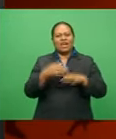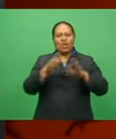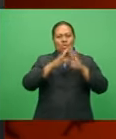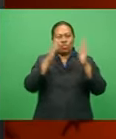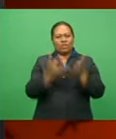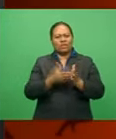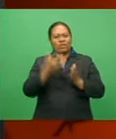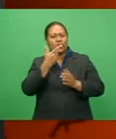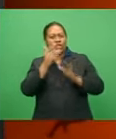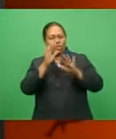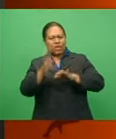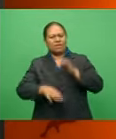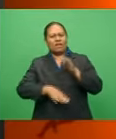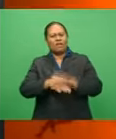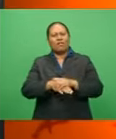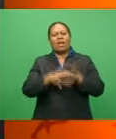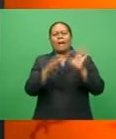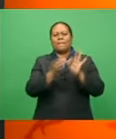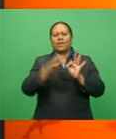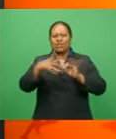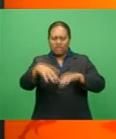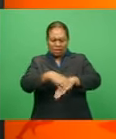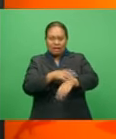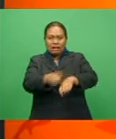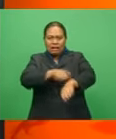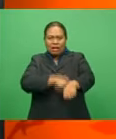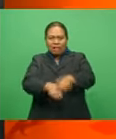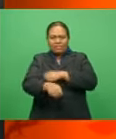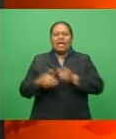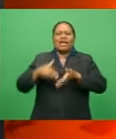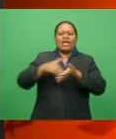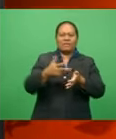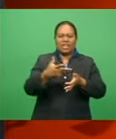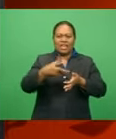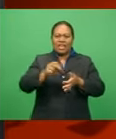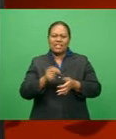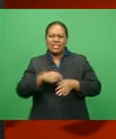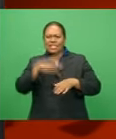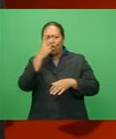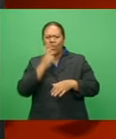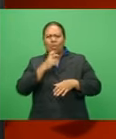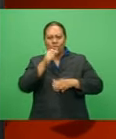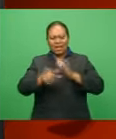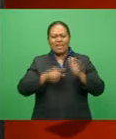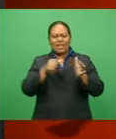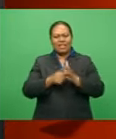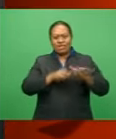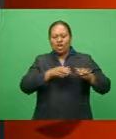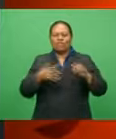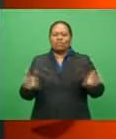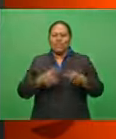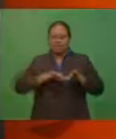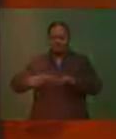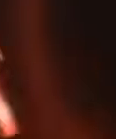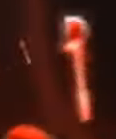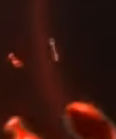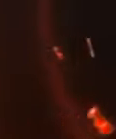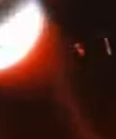of the weird and the wonderful, bionic gloves help 80-year-old pianist play again. Find out more after the break.